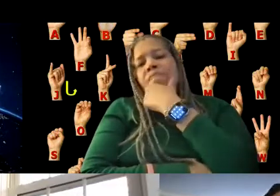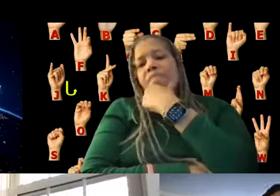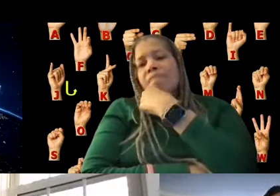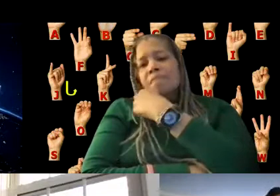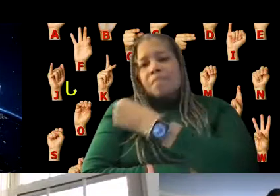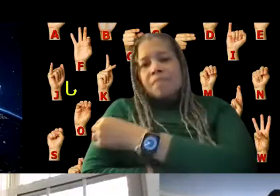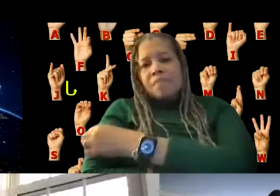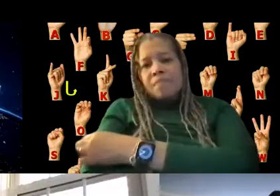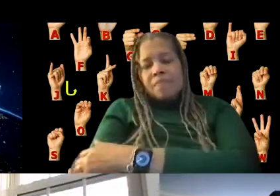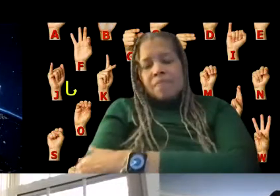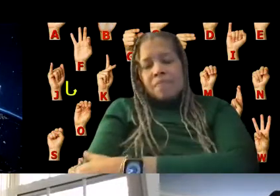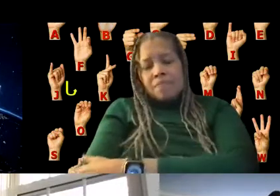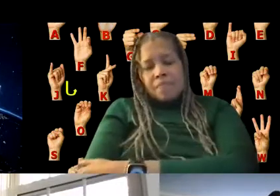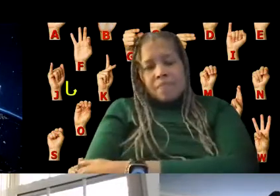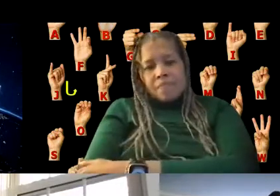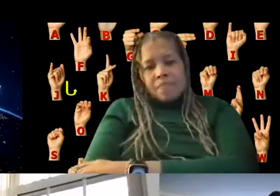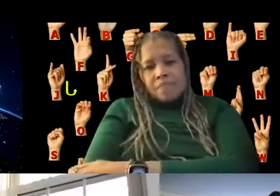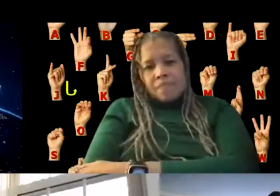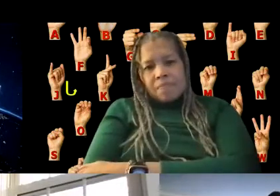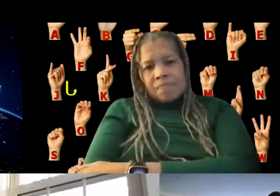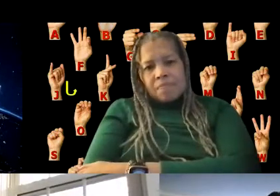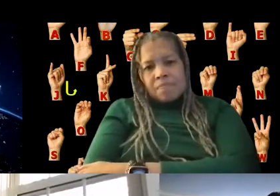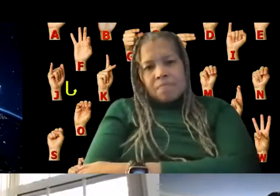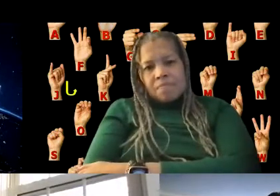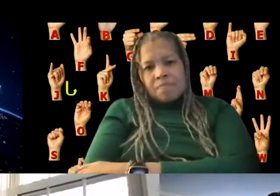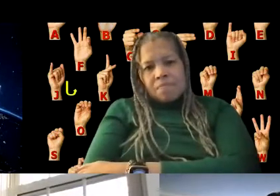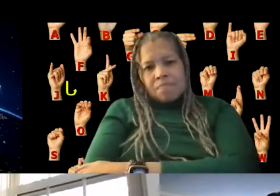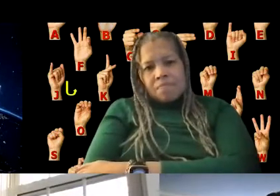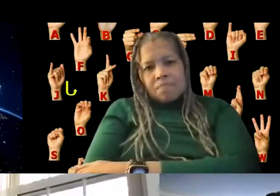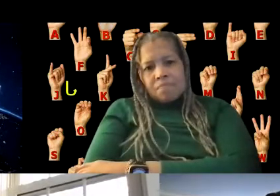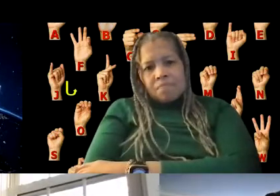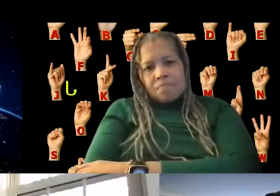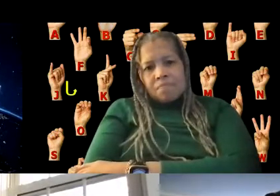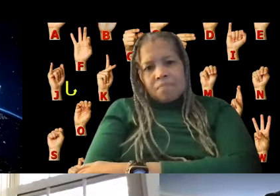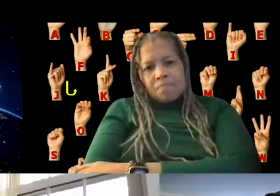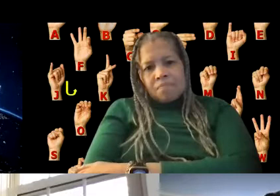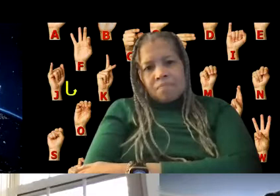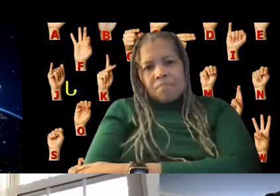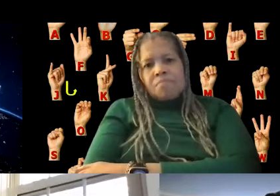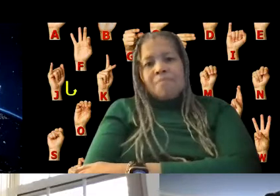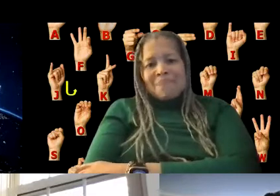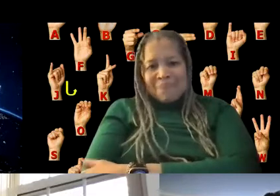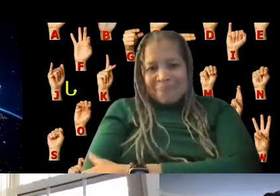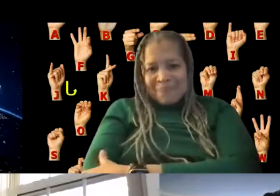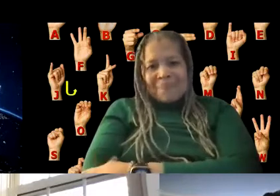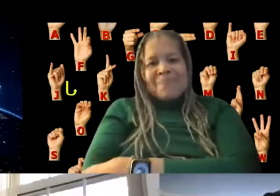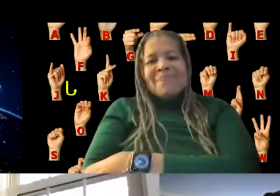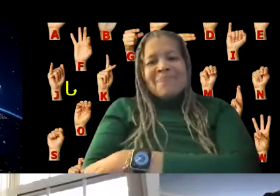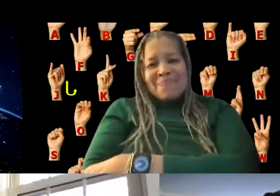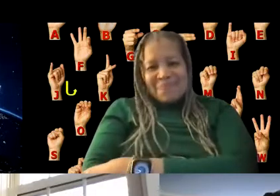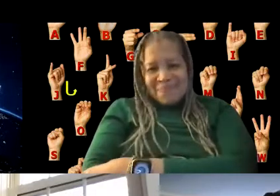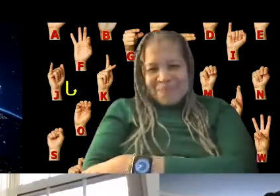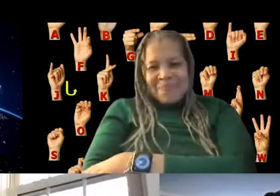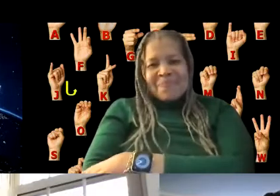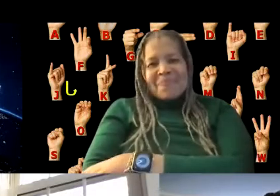us unique? I would hate to live in a world where we only had electric blue cars. I like them, but I'm sure a lot of